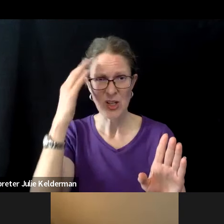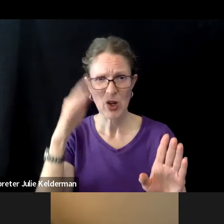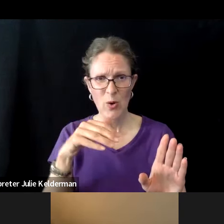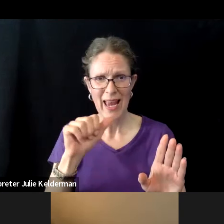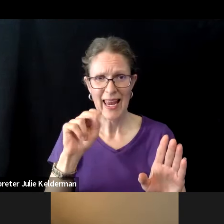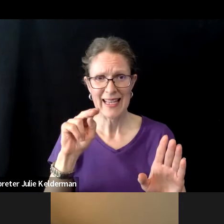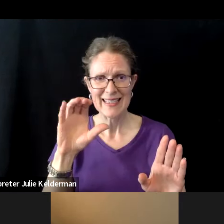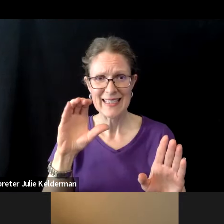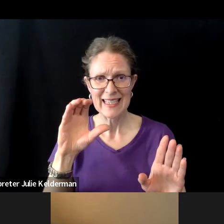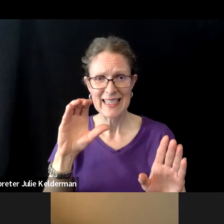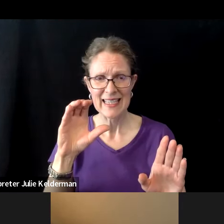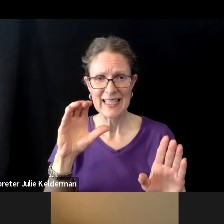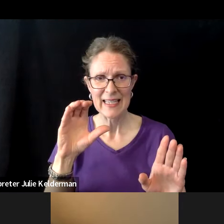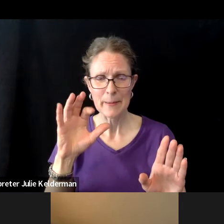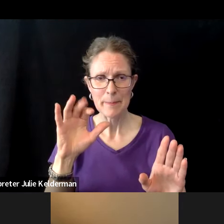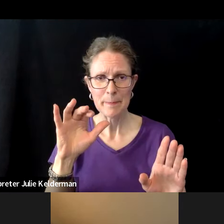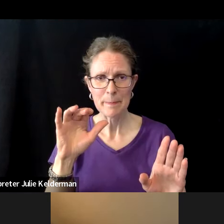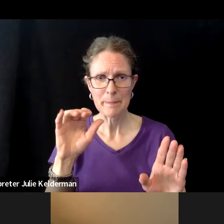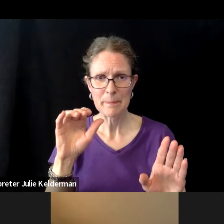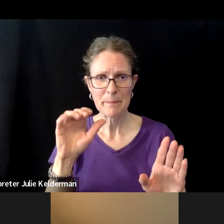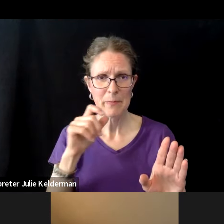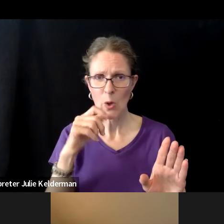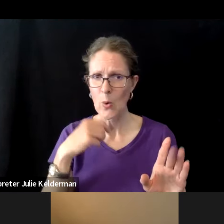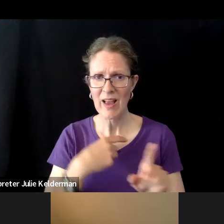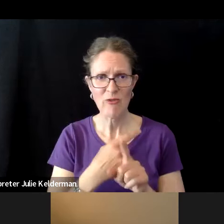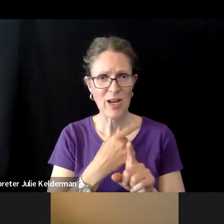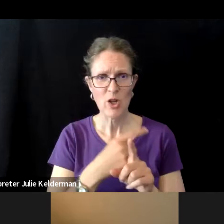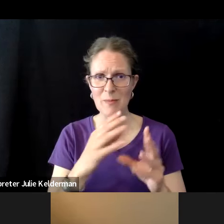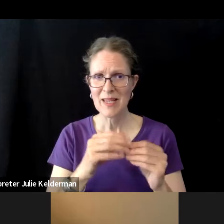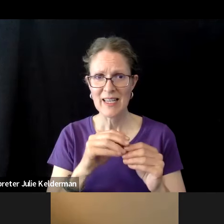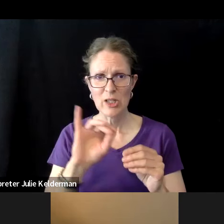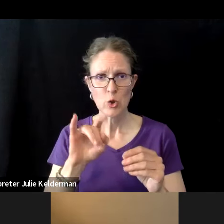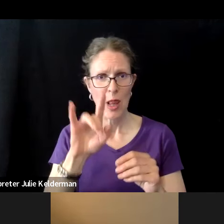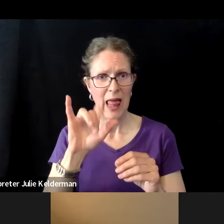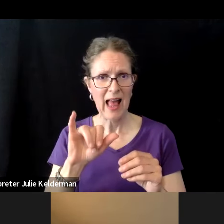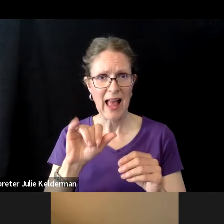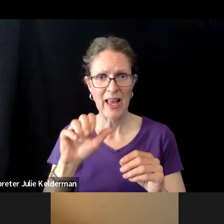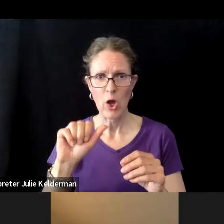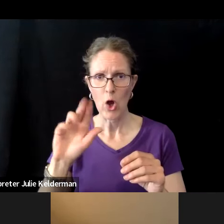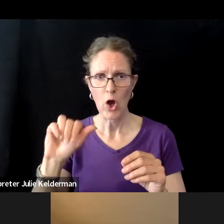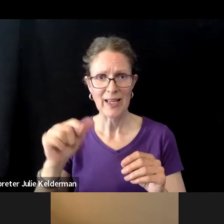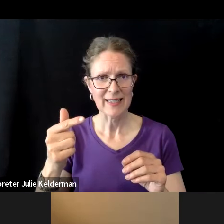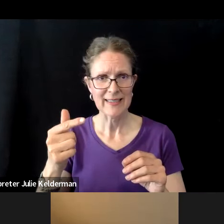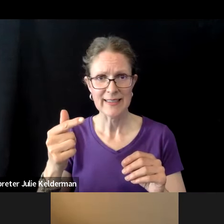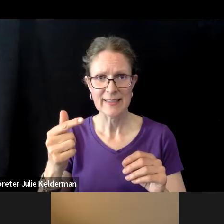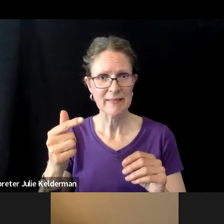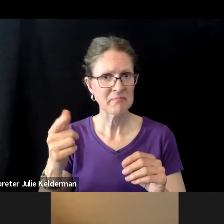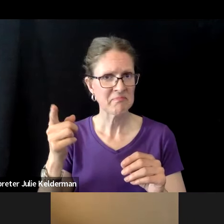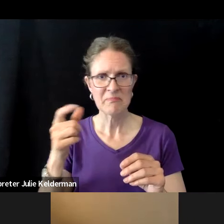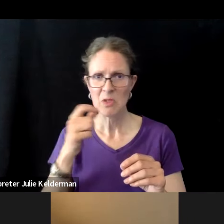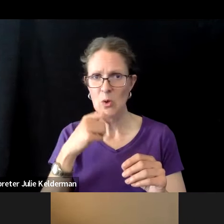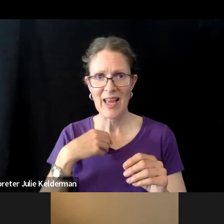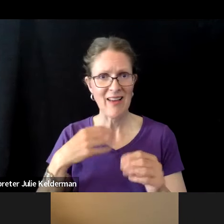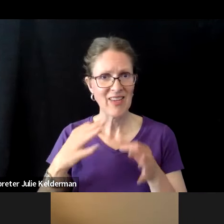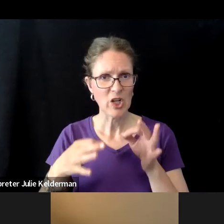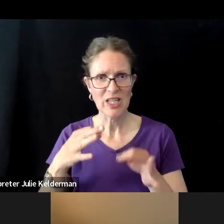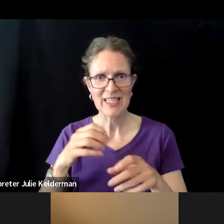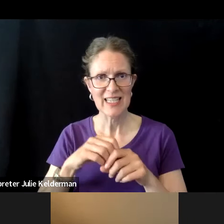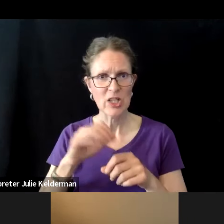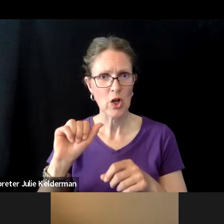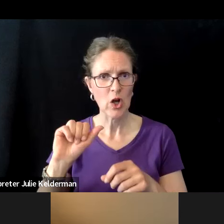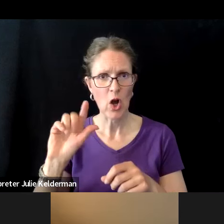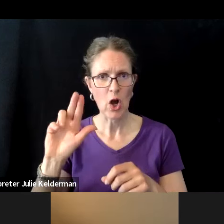ANC, they don't have a regularly scheduled meetings in July and August. I know the BZA Zoning Commission don't have any hearings in August. So